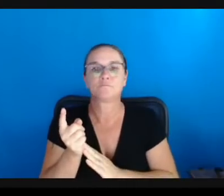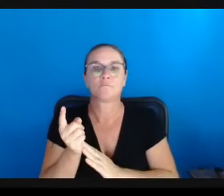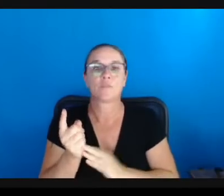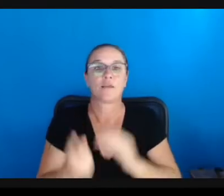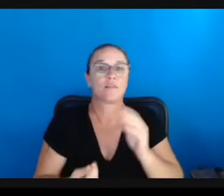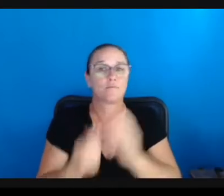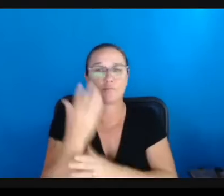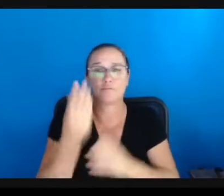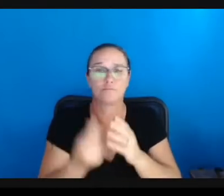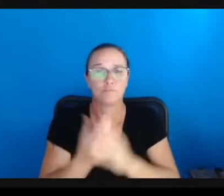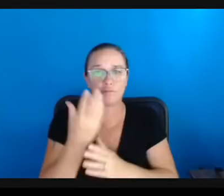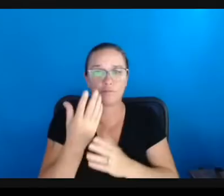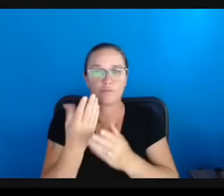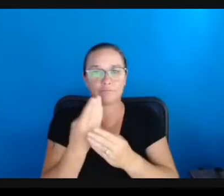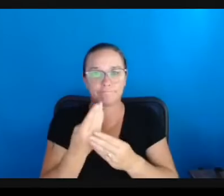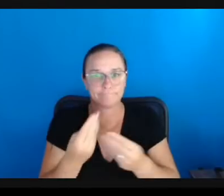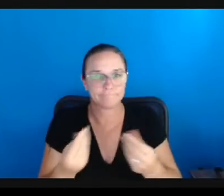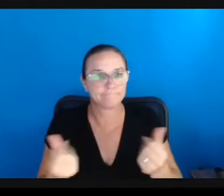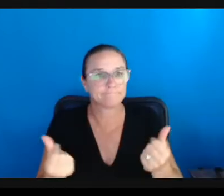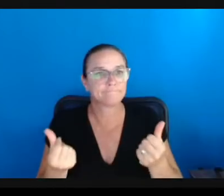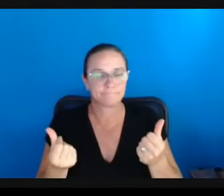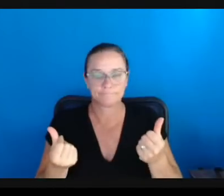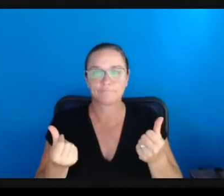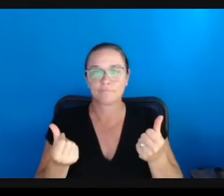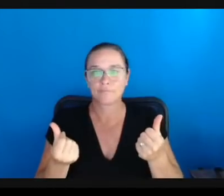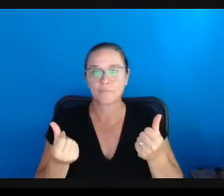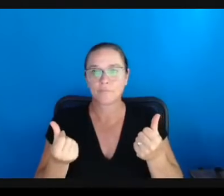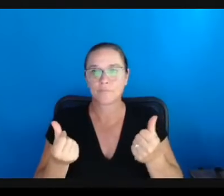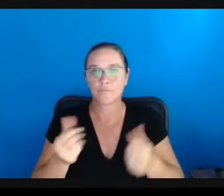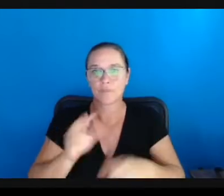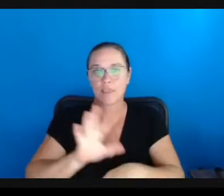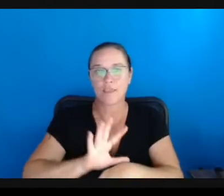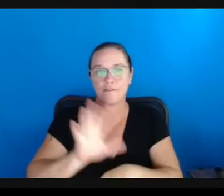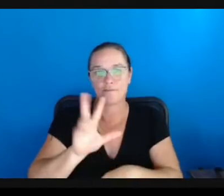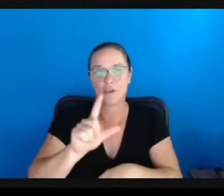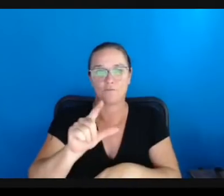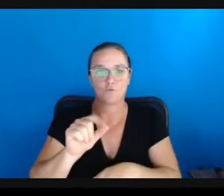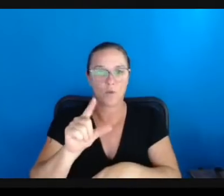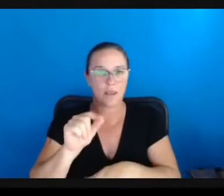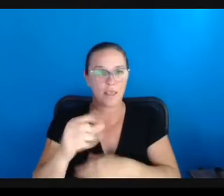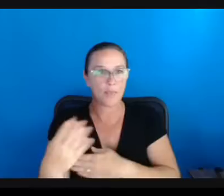fountain ceases at 5:20 a.m. on May 2nd